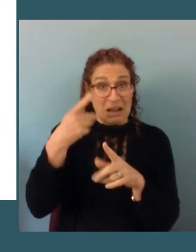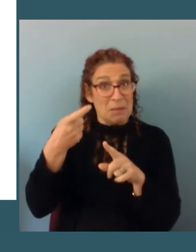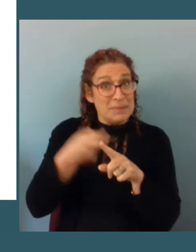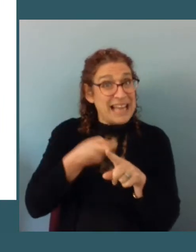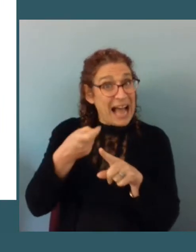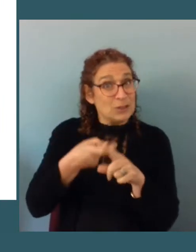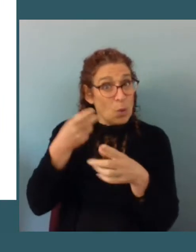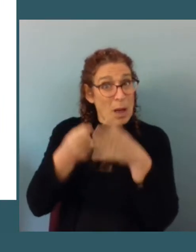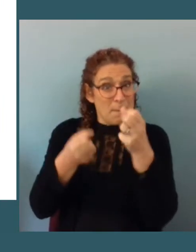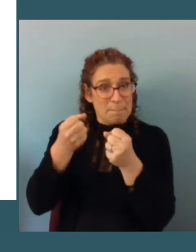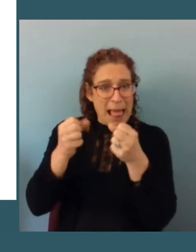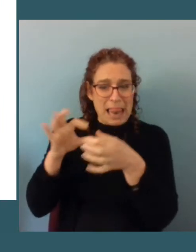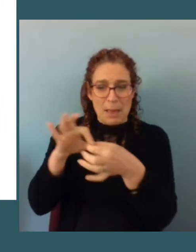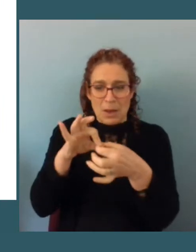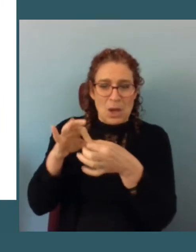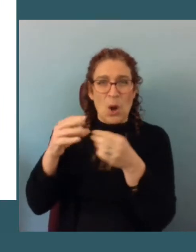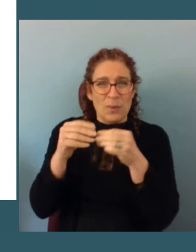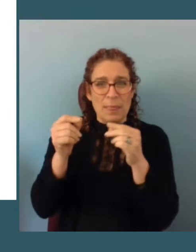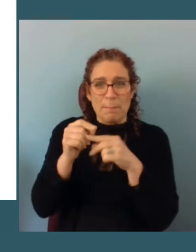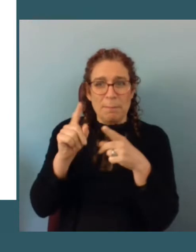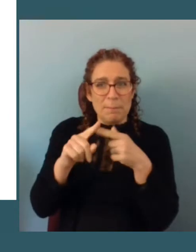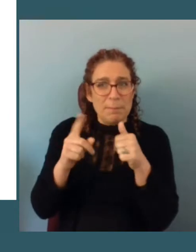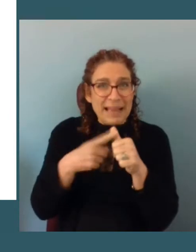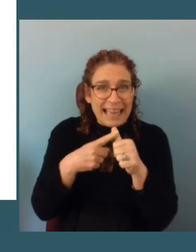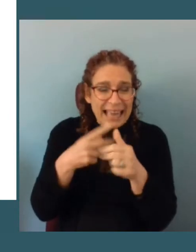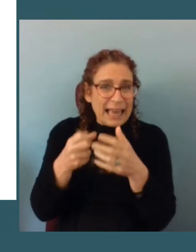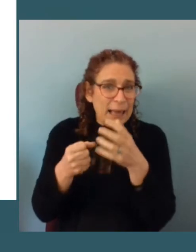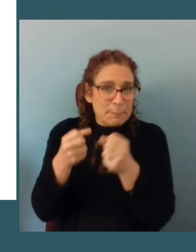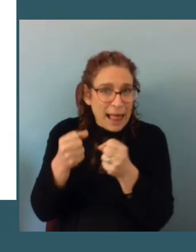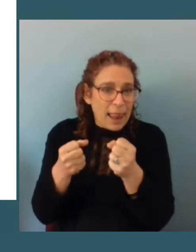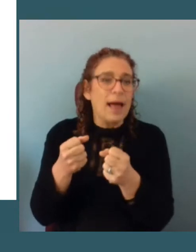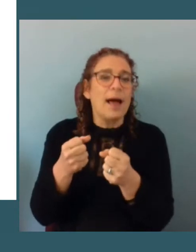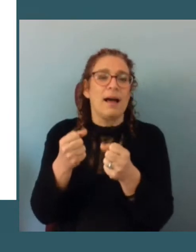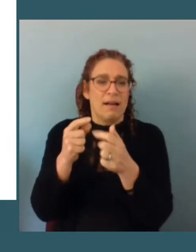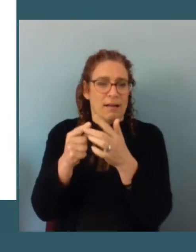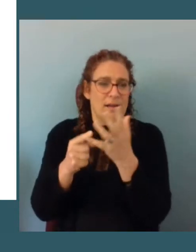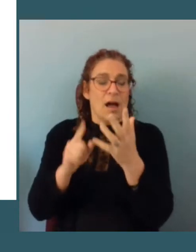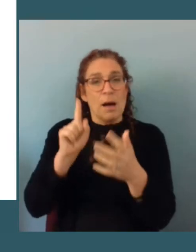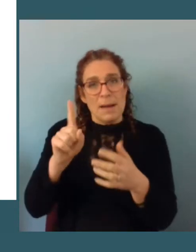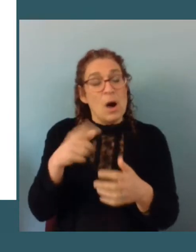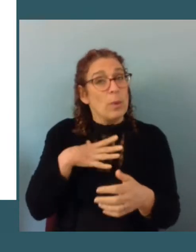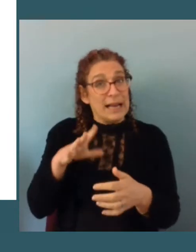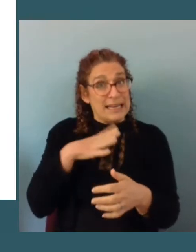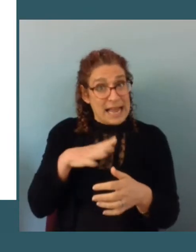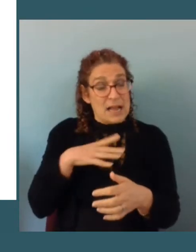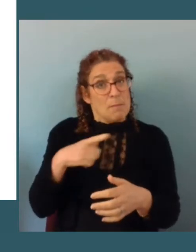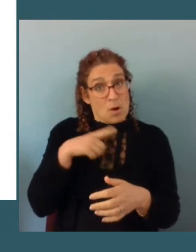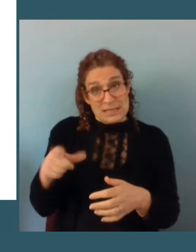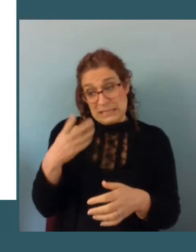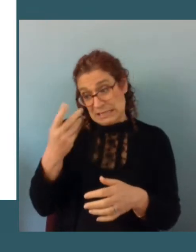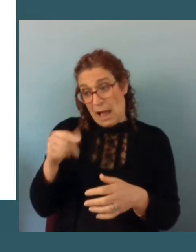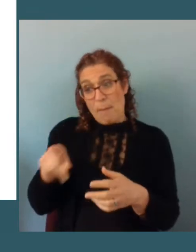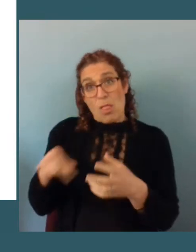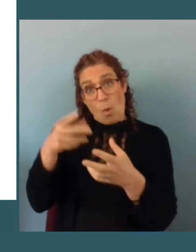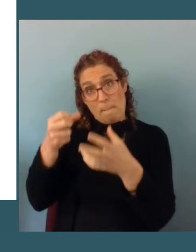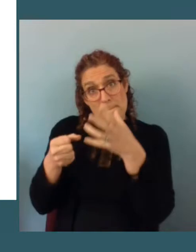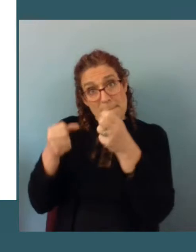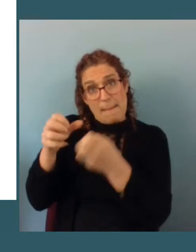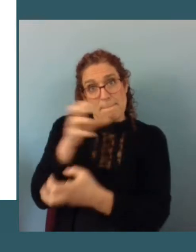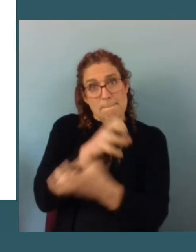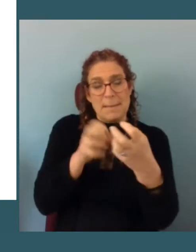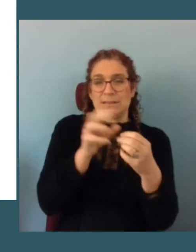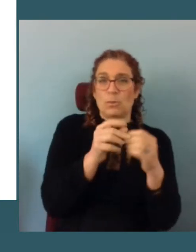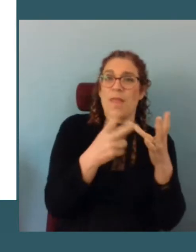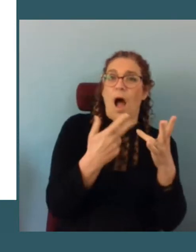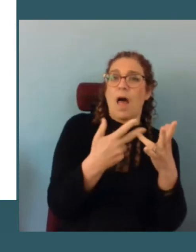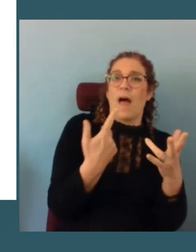pea in the last kind of week or so. But we need to be careful that some of these milks are being mixed with other ingredients. So for those with multiple allergies,